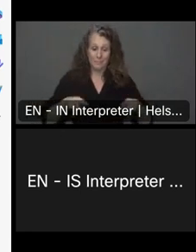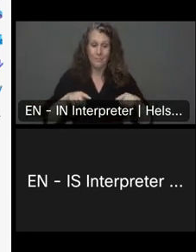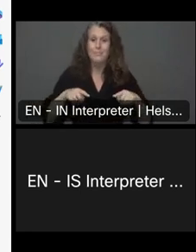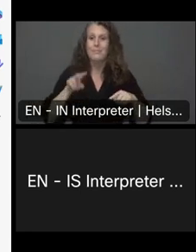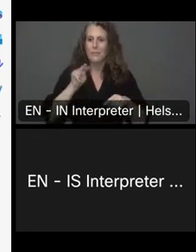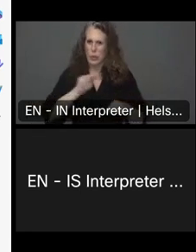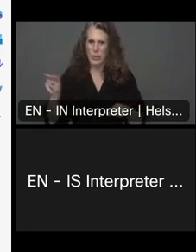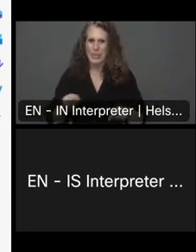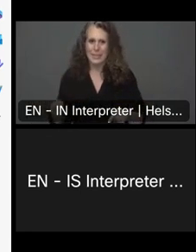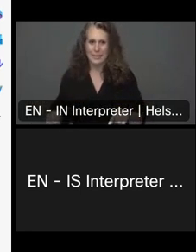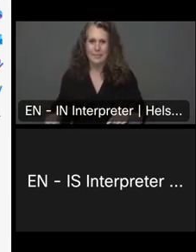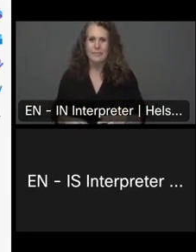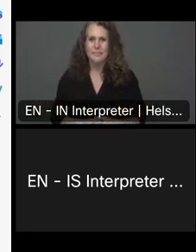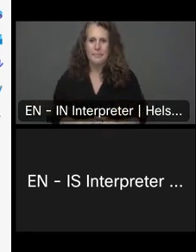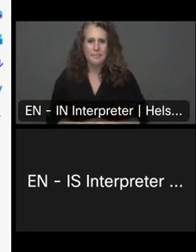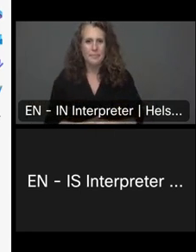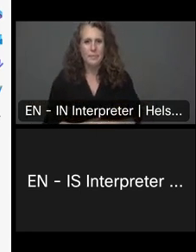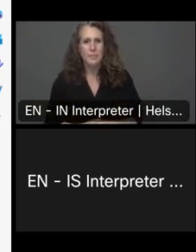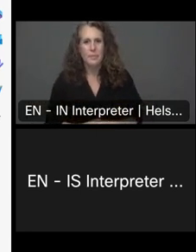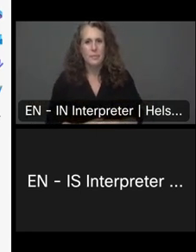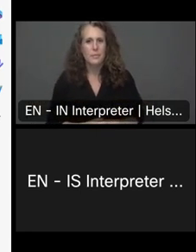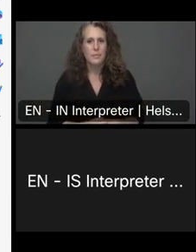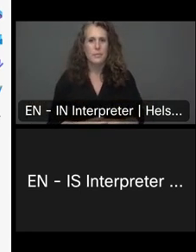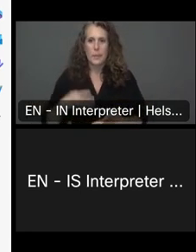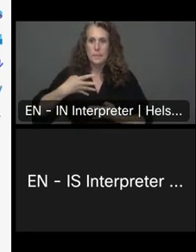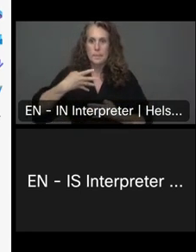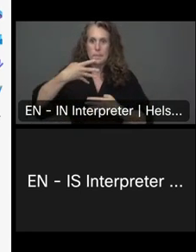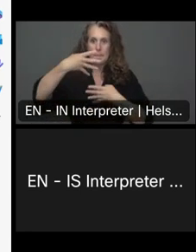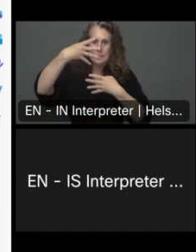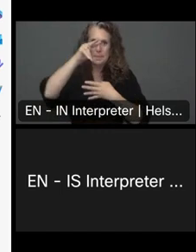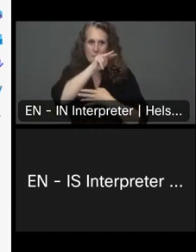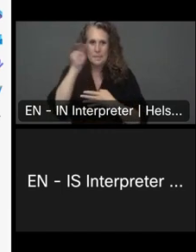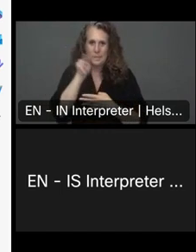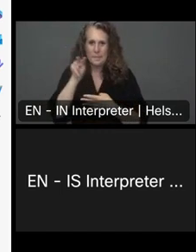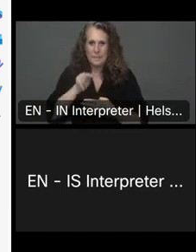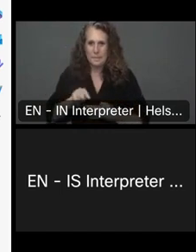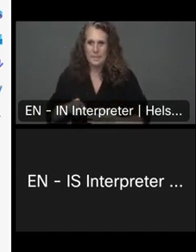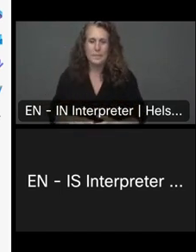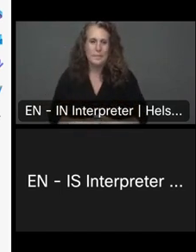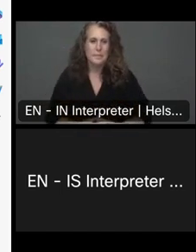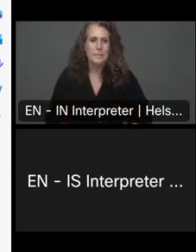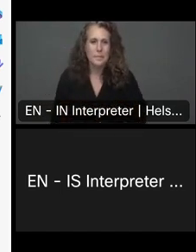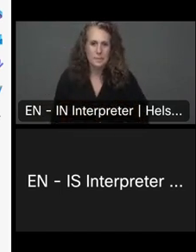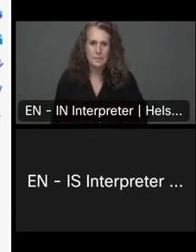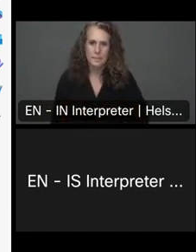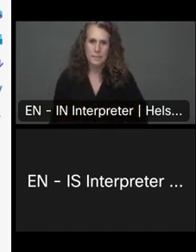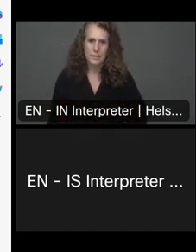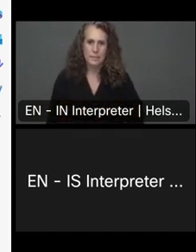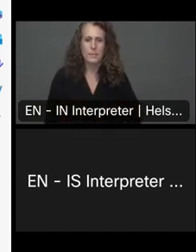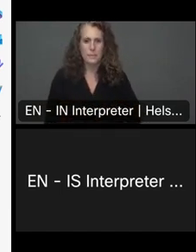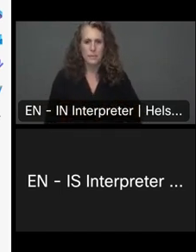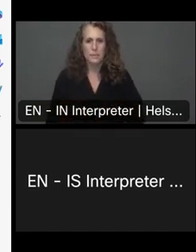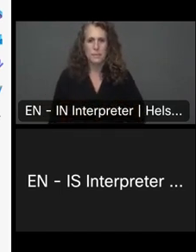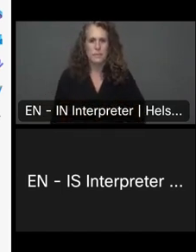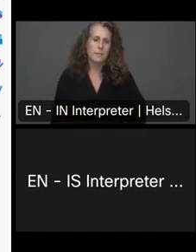on the trade-off between the loss of case marking on the one hand and the rise of fixed word order on the